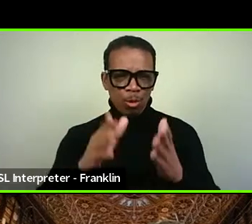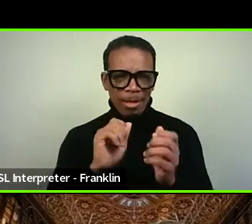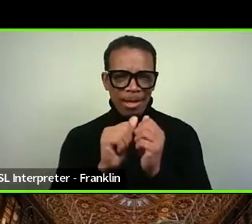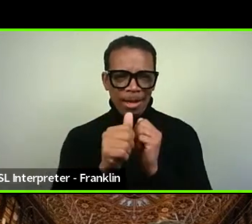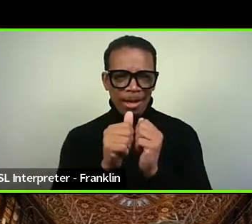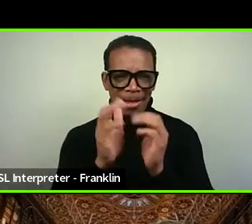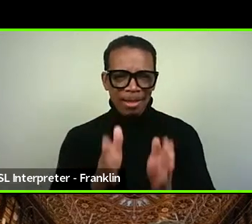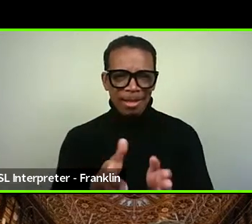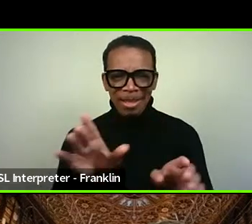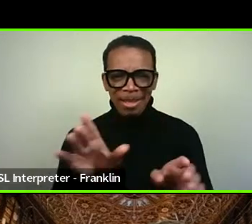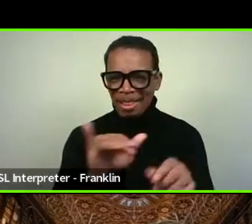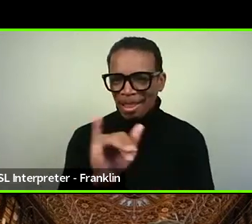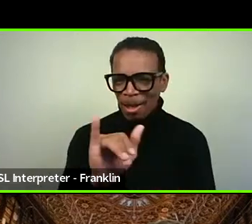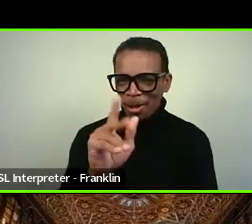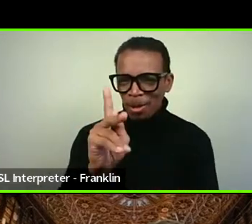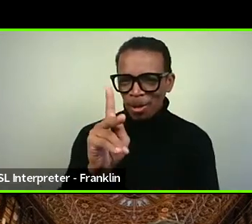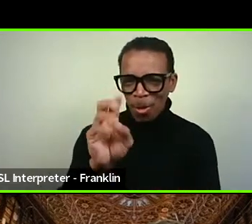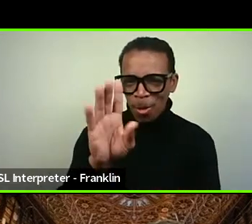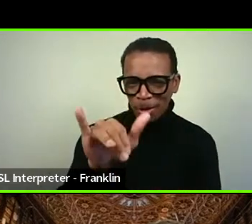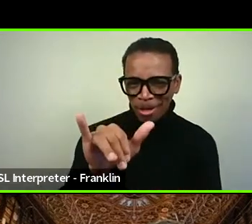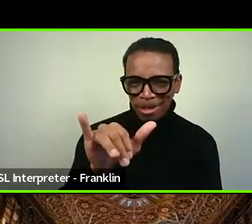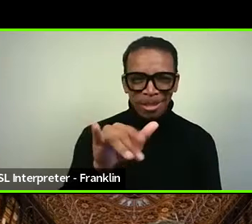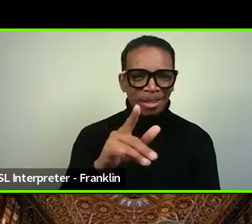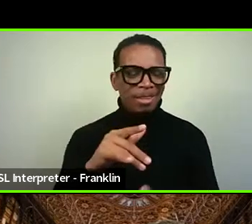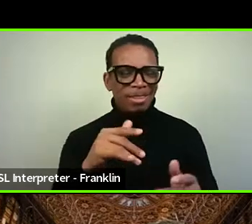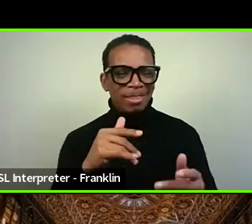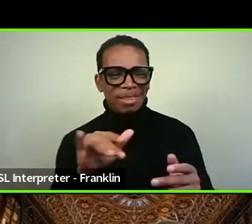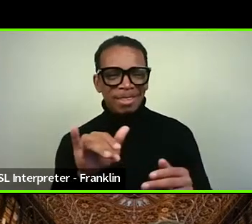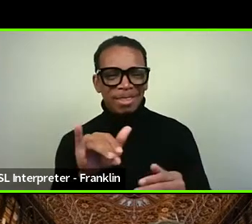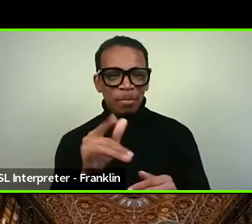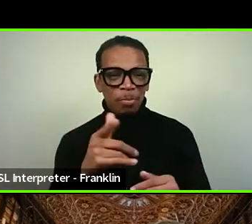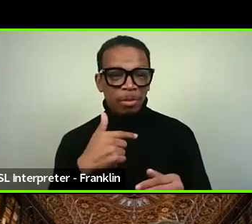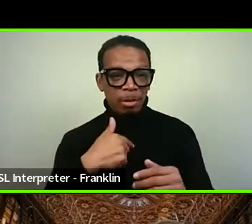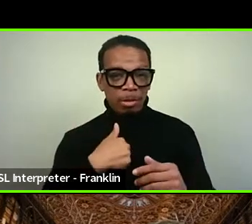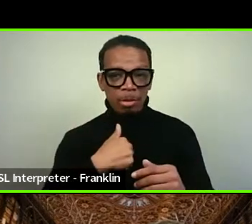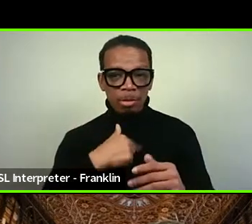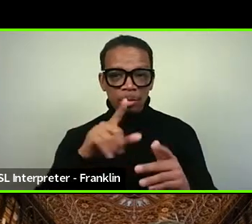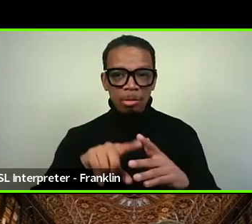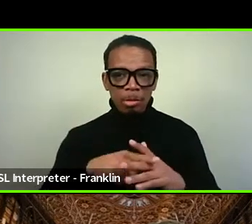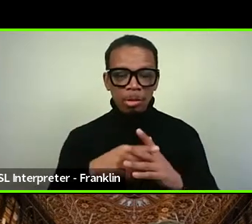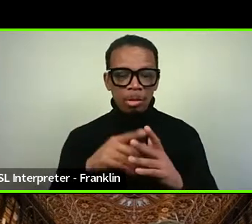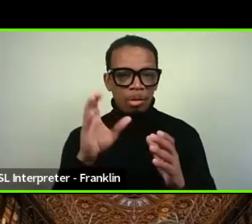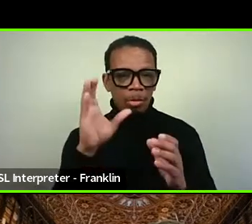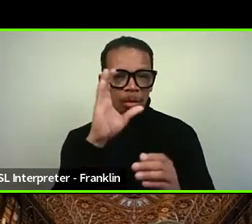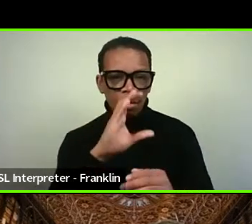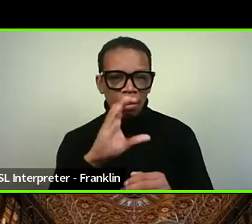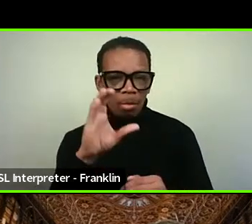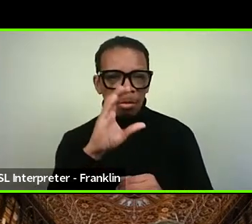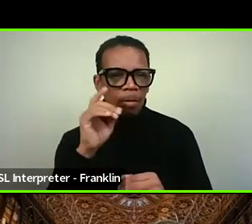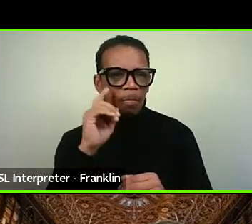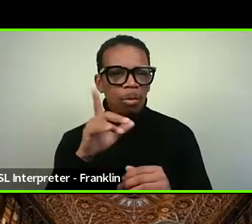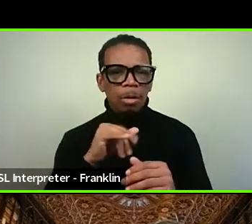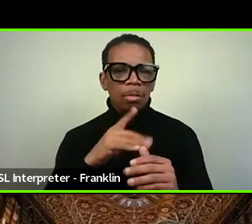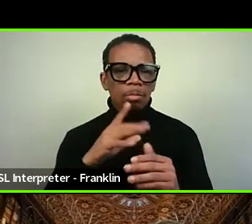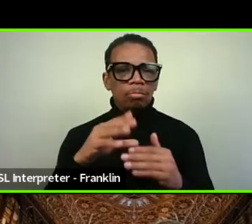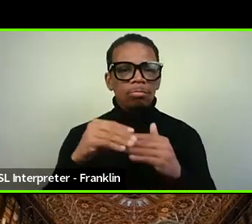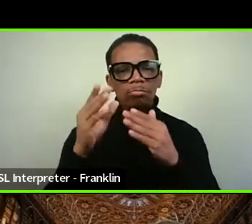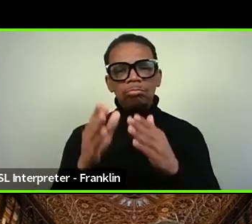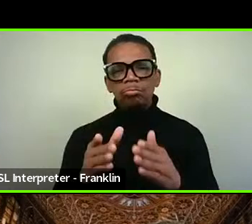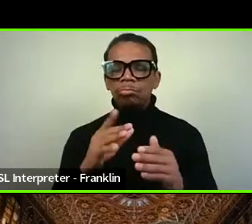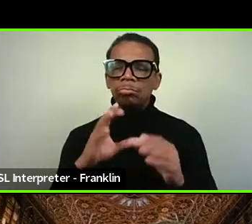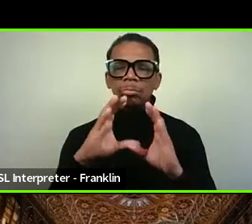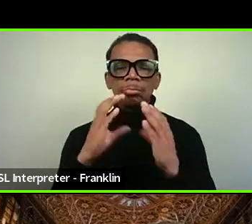Mr. Corey on the call, right? You began to search for not only leaders in the